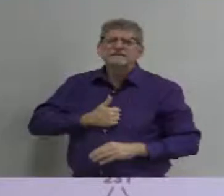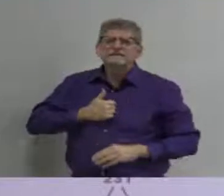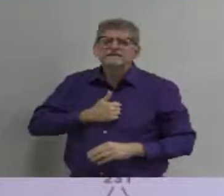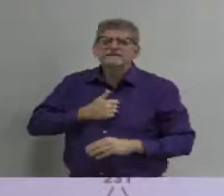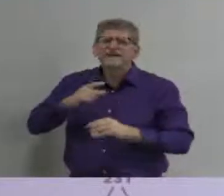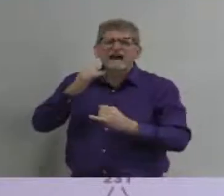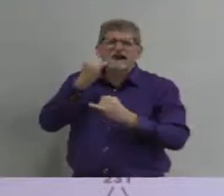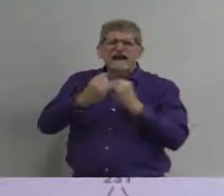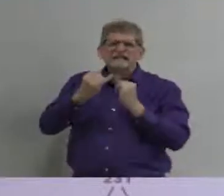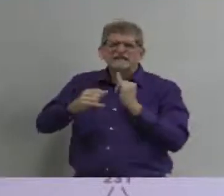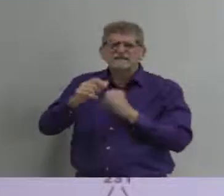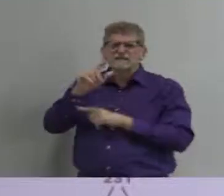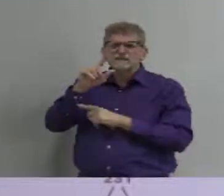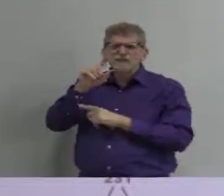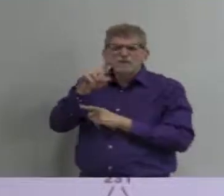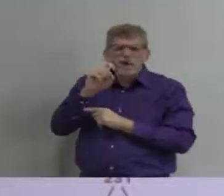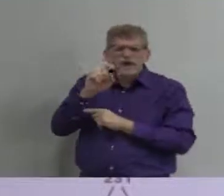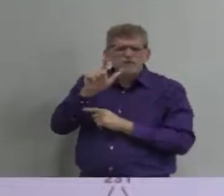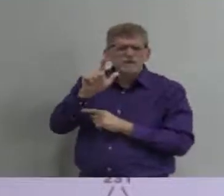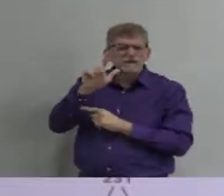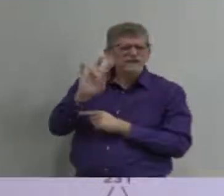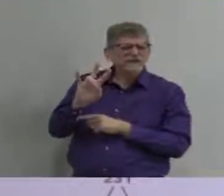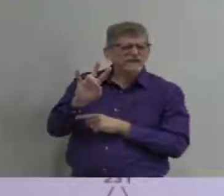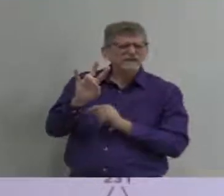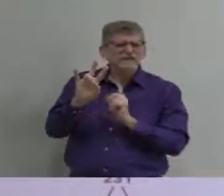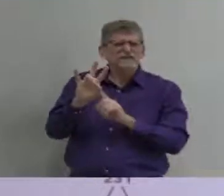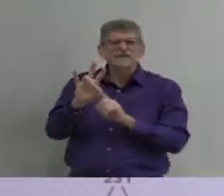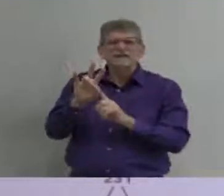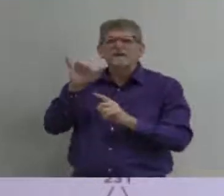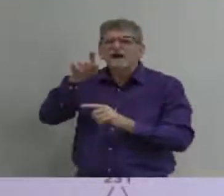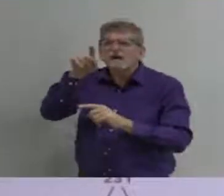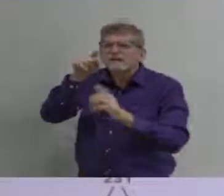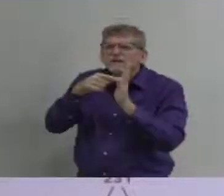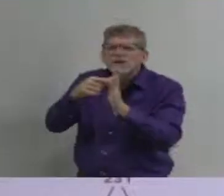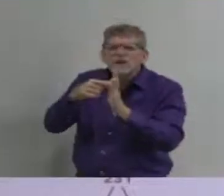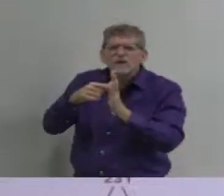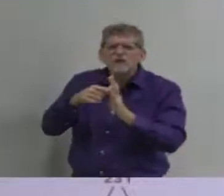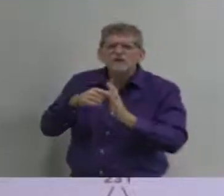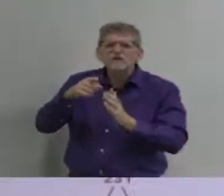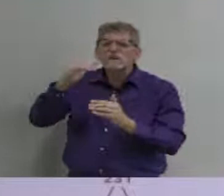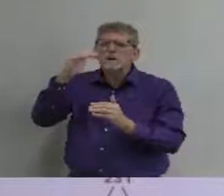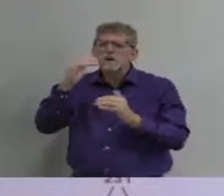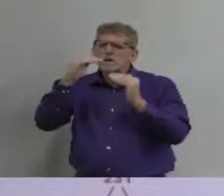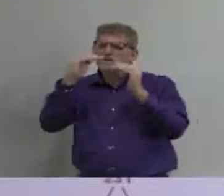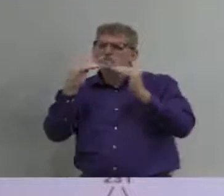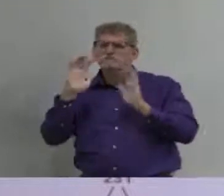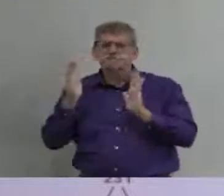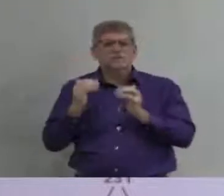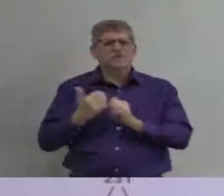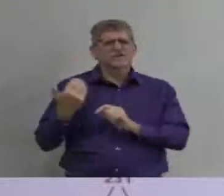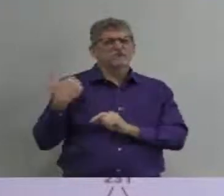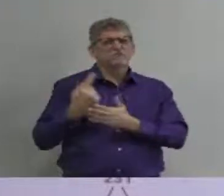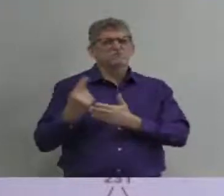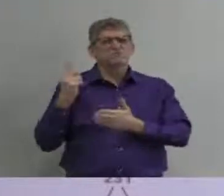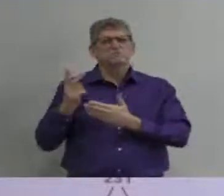128, 127. So again, much lower than they had been in the last several months.